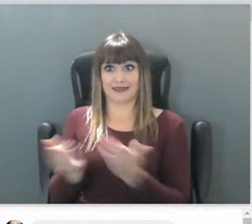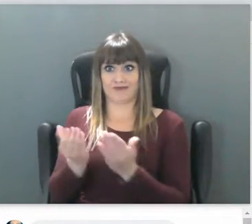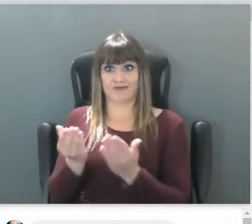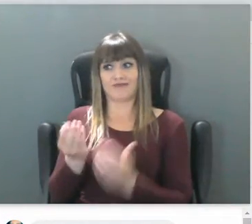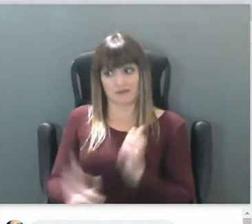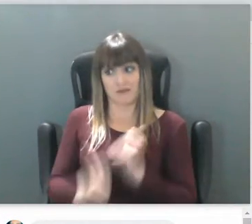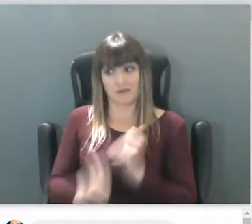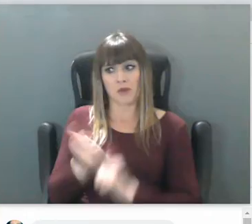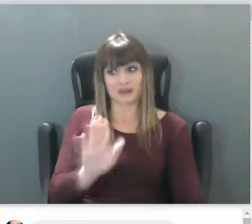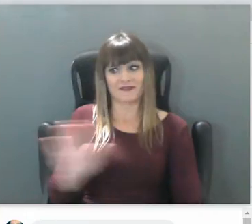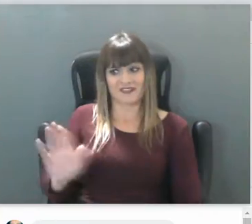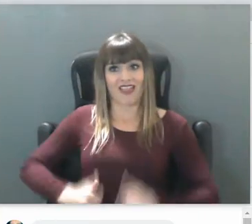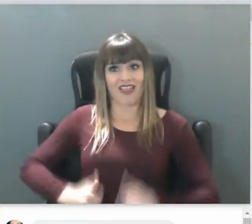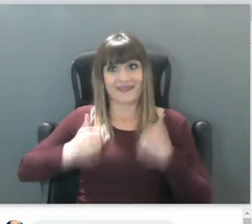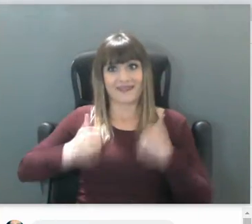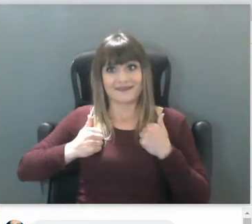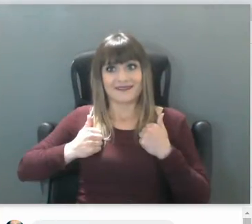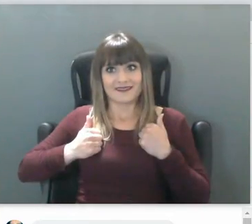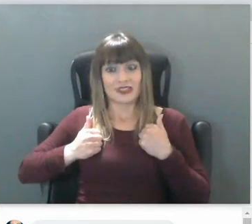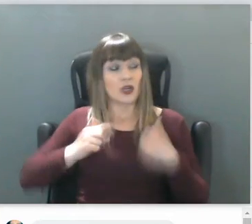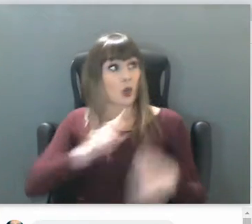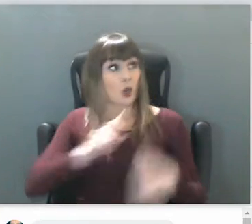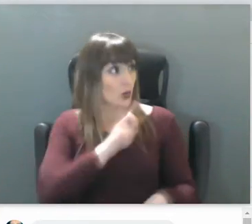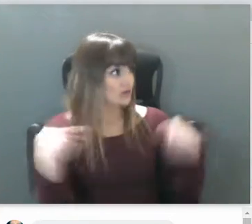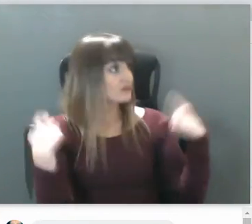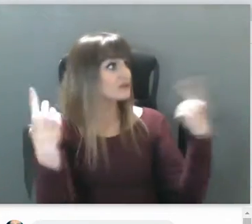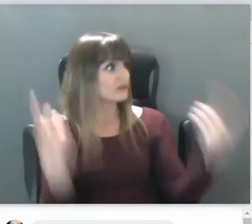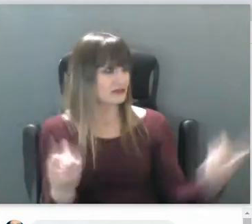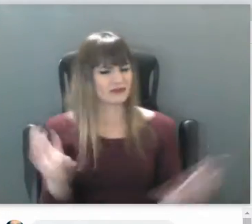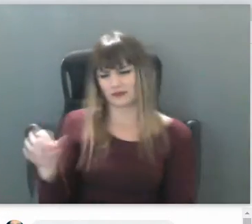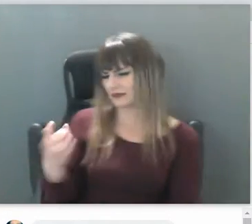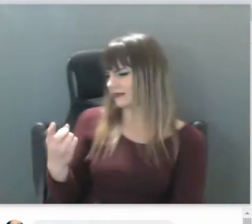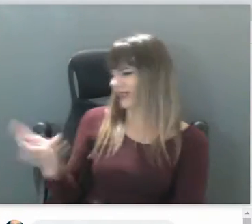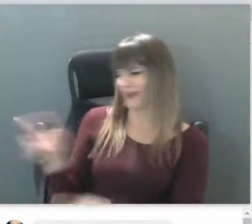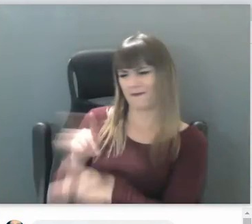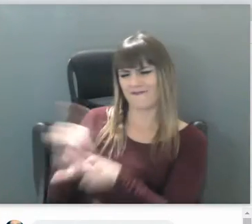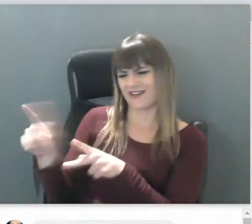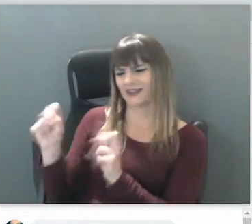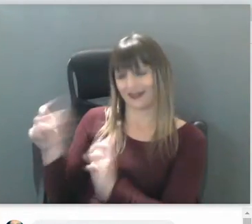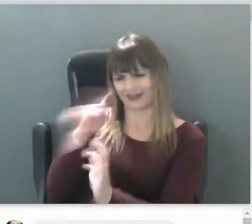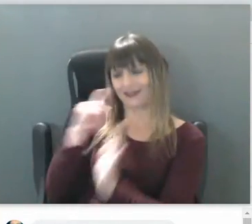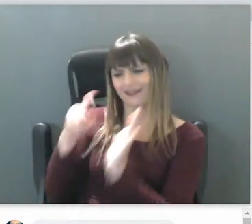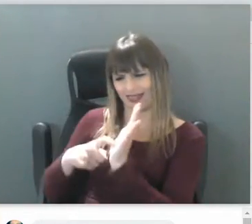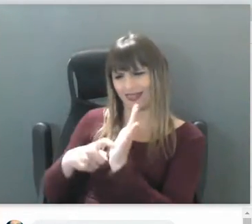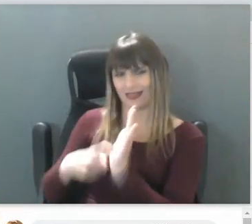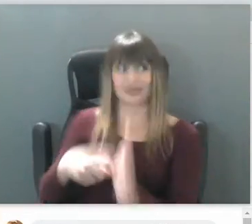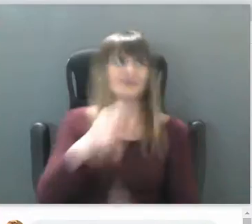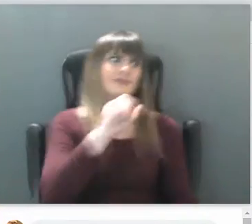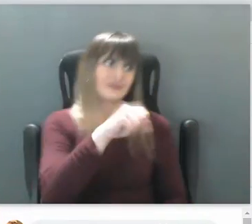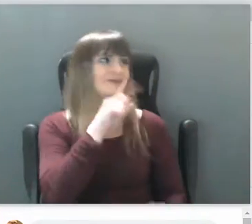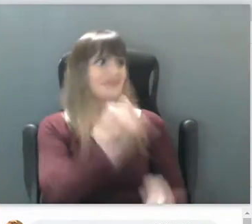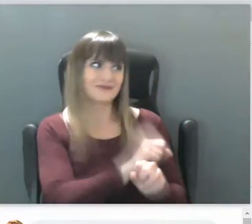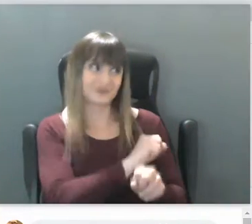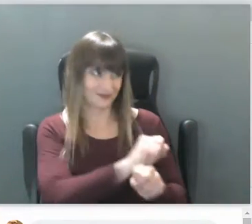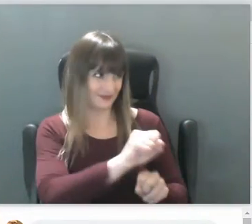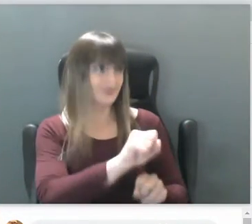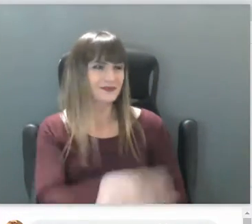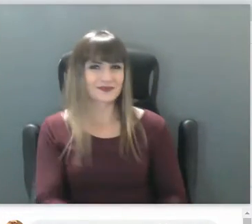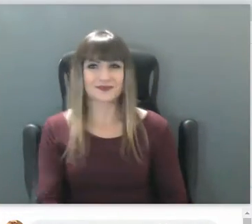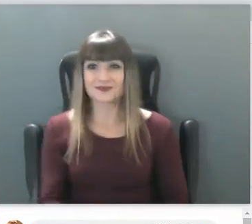so for quite Yeah. a while. All Yeah, right. for quite a while. You can tell they're pros at it. Yeah, well, they're pros, All absolutely. right, let's come this way.